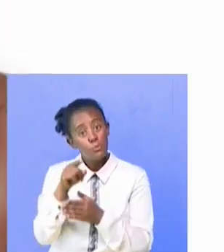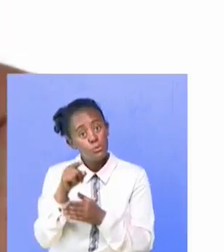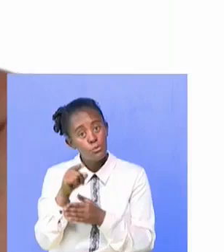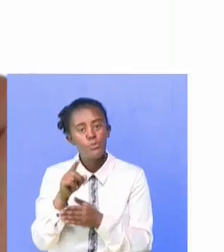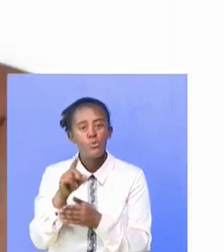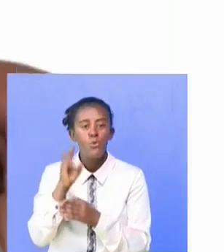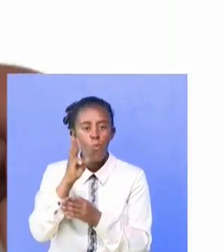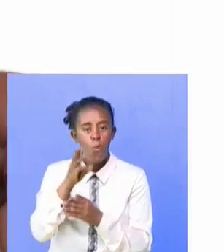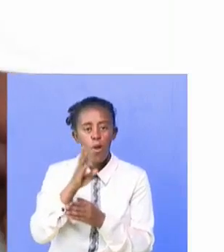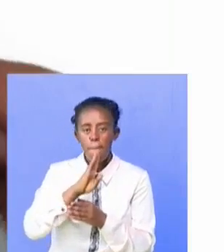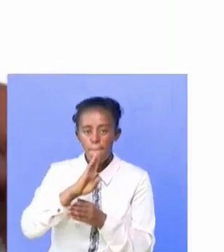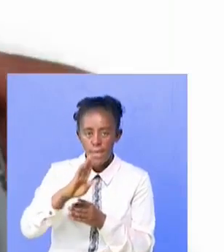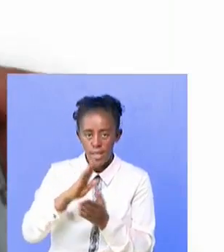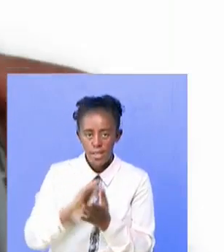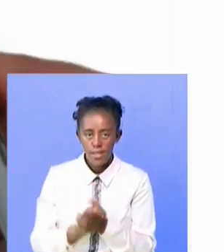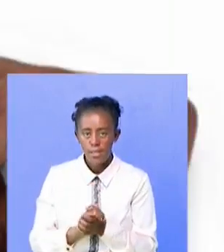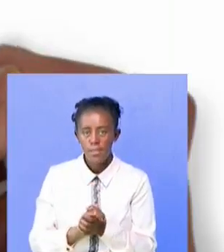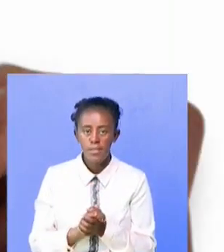will be